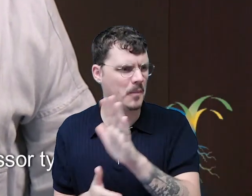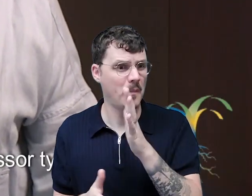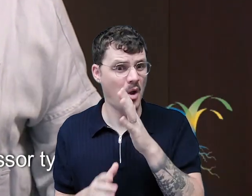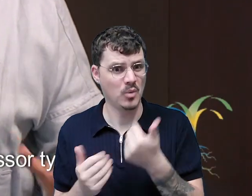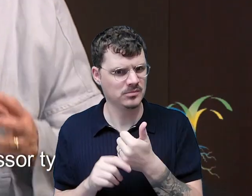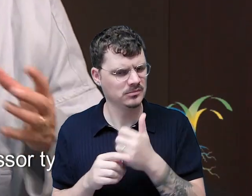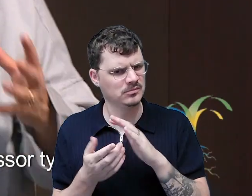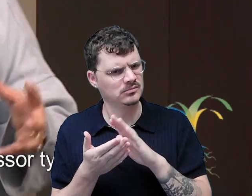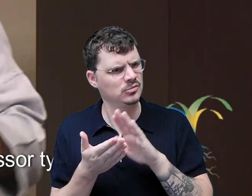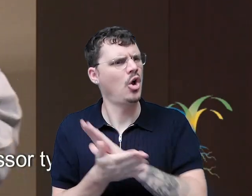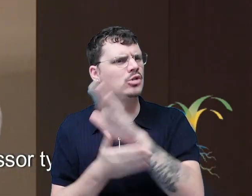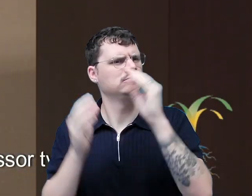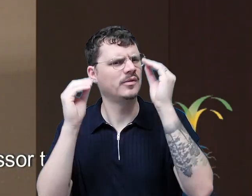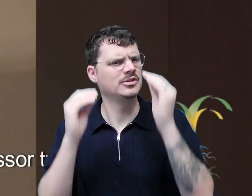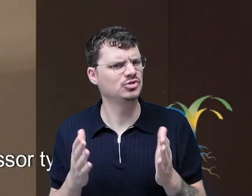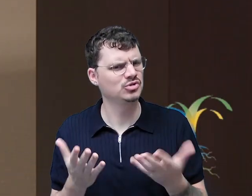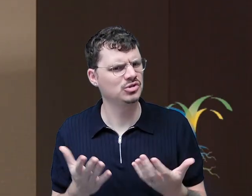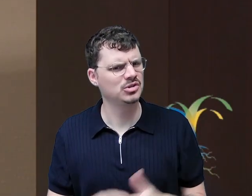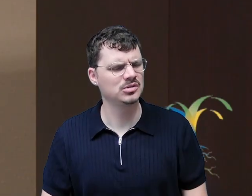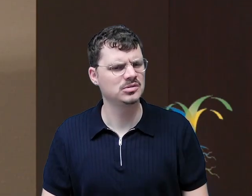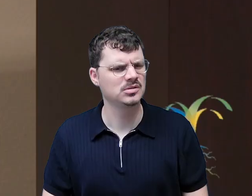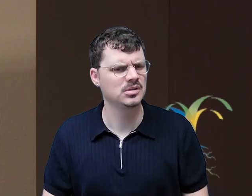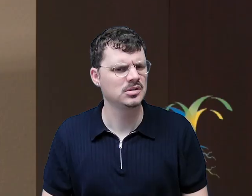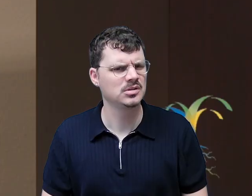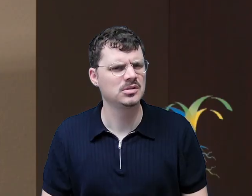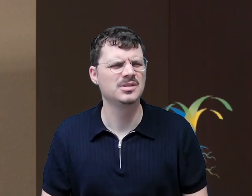Her mom's this brilliant college professor type.